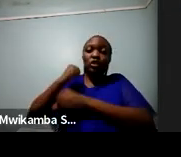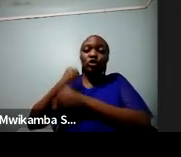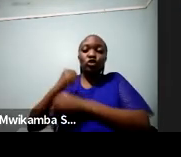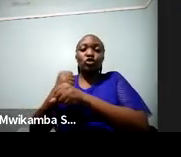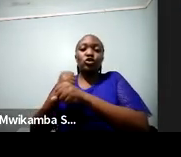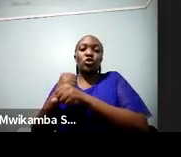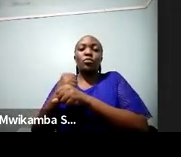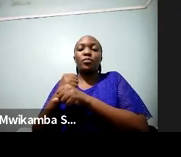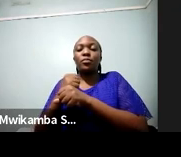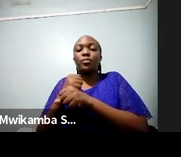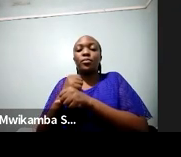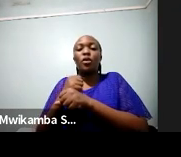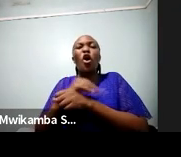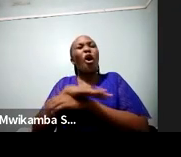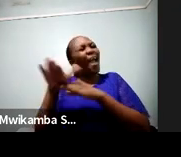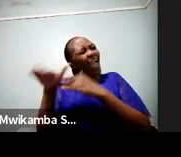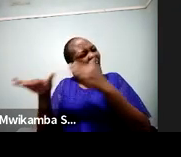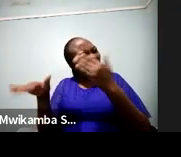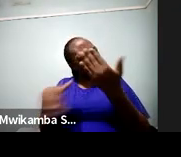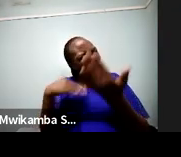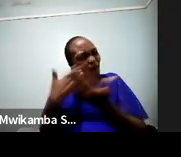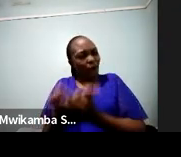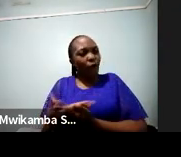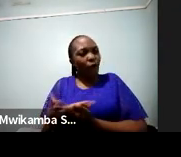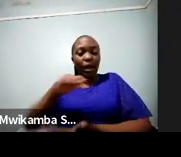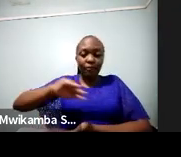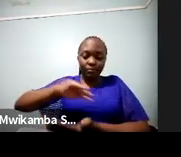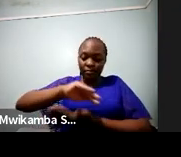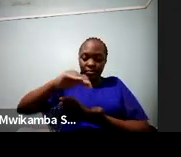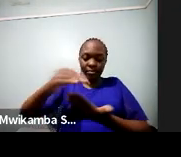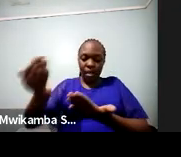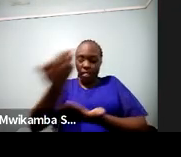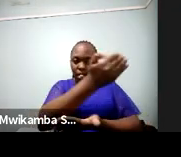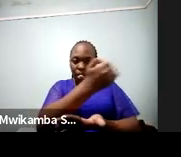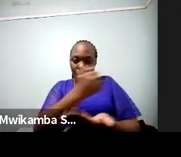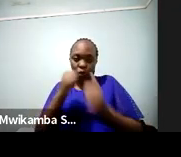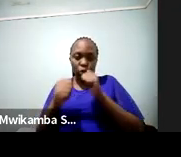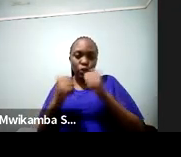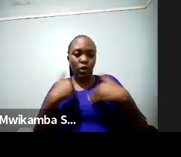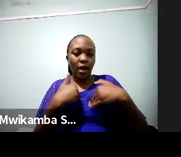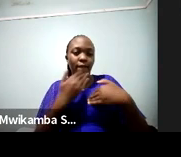you, can you list all of them? So long as you have some money with certainty coming every month.